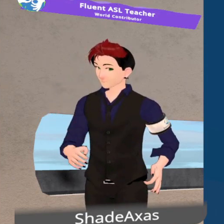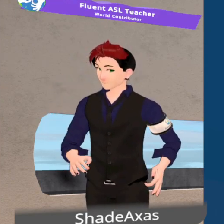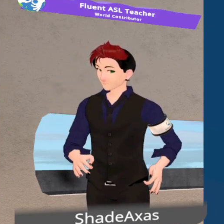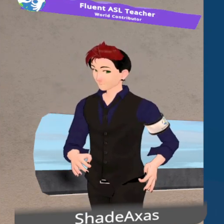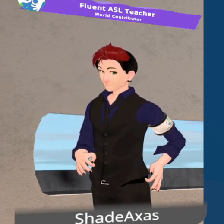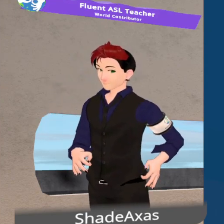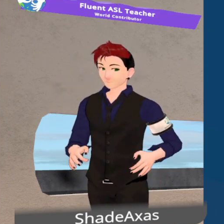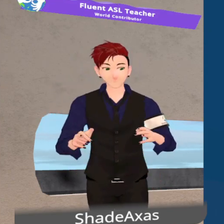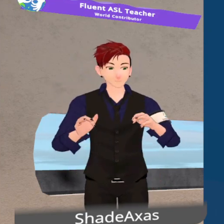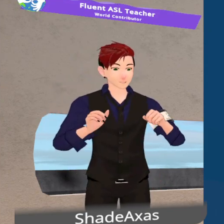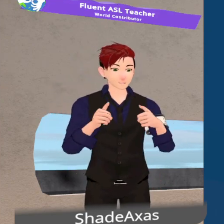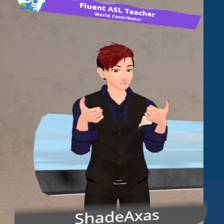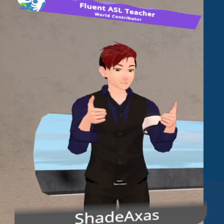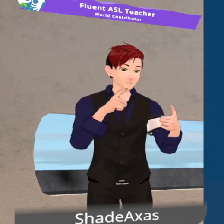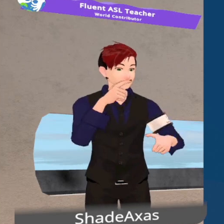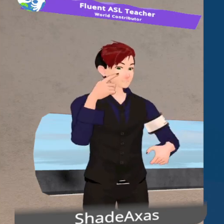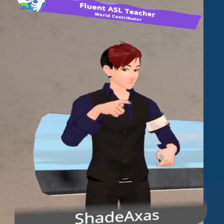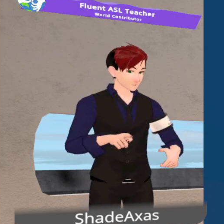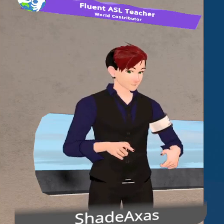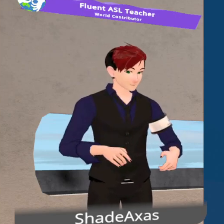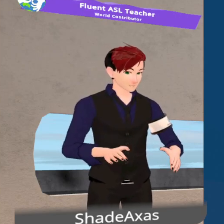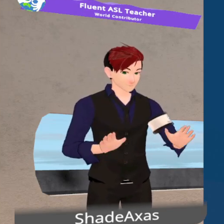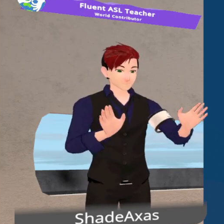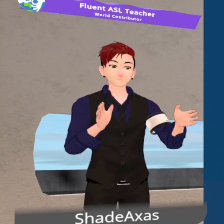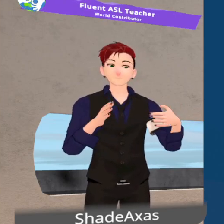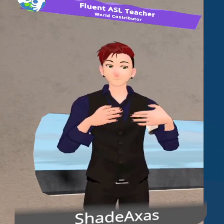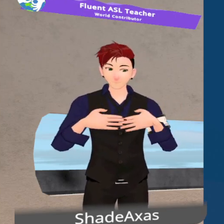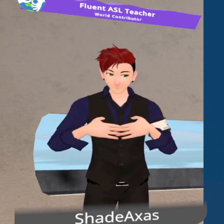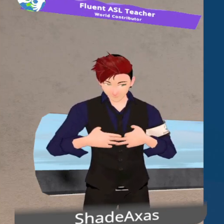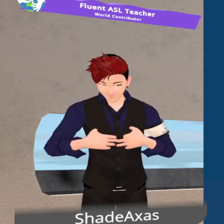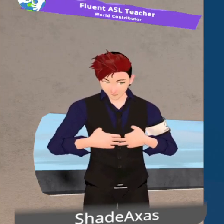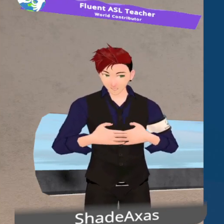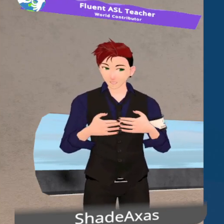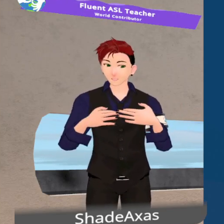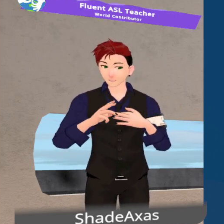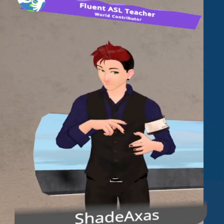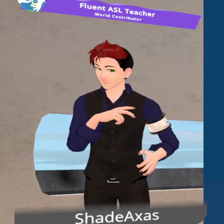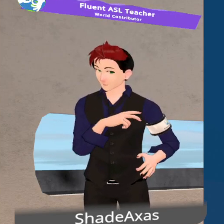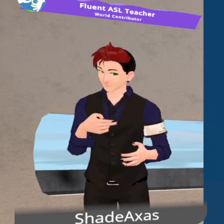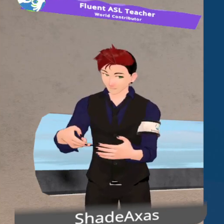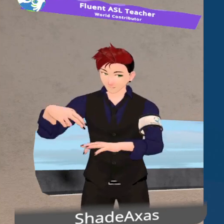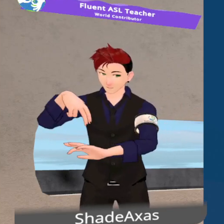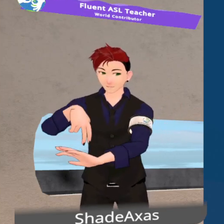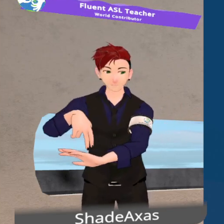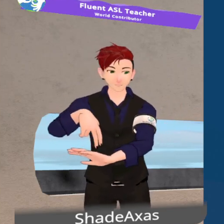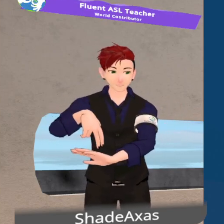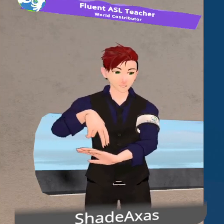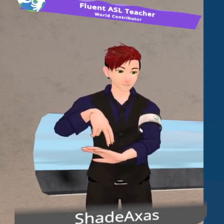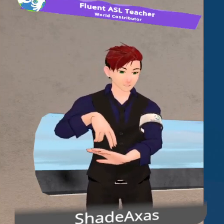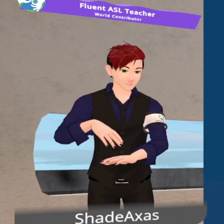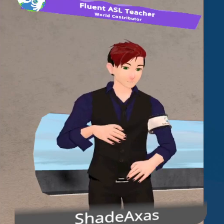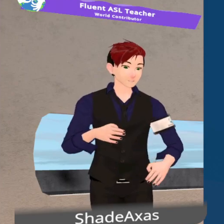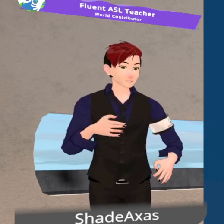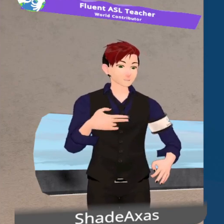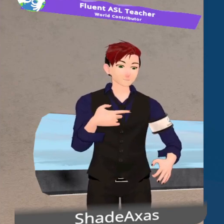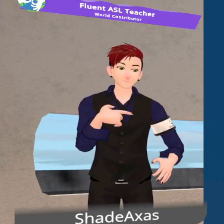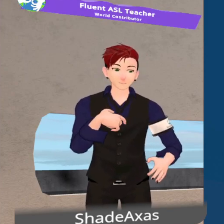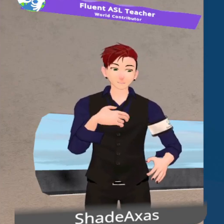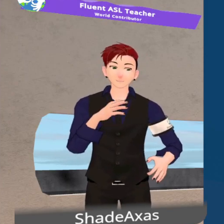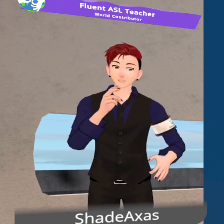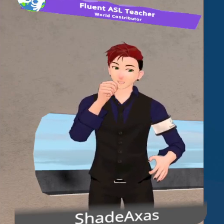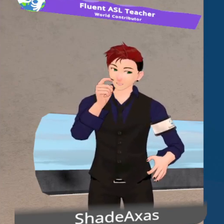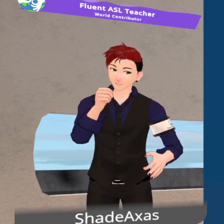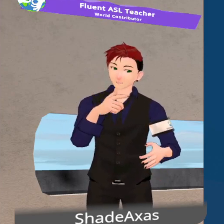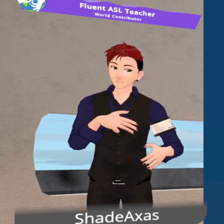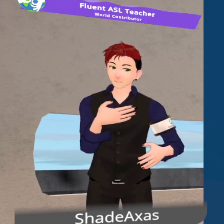learning. Don't let anybody shame you for that. My personal little soapbox that I'm going to stand on